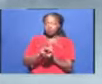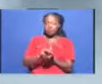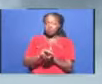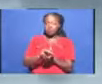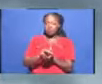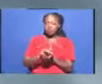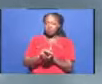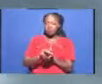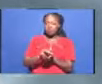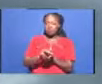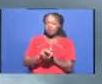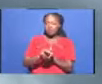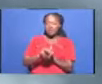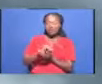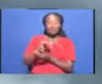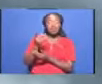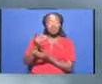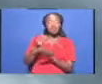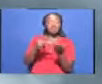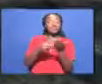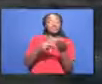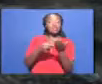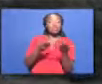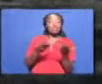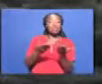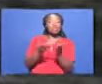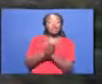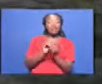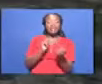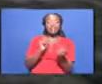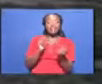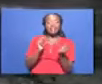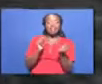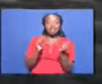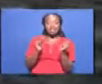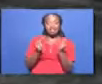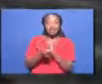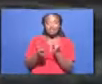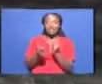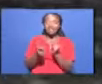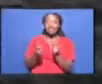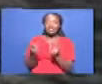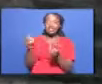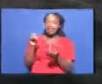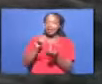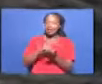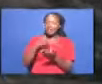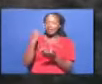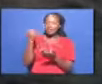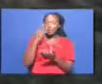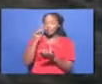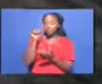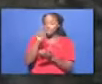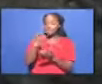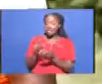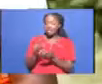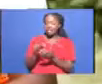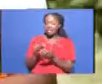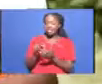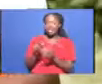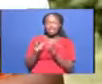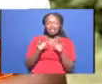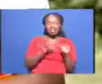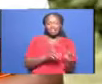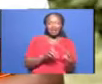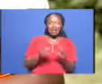via drone technology has become a game changer in regreening the region that have suffered deforestation. We